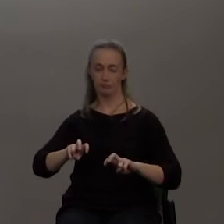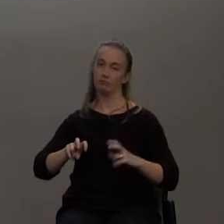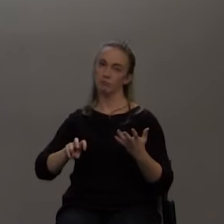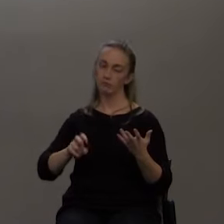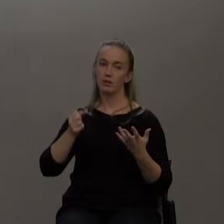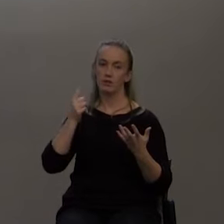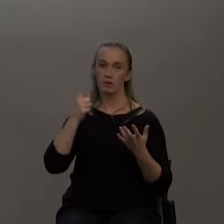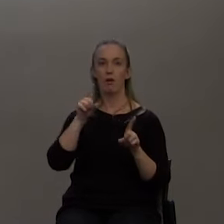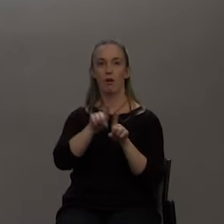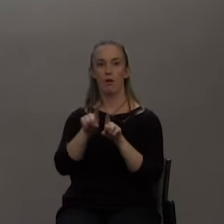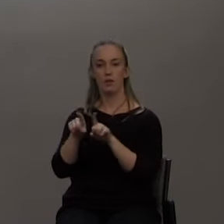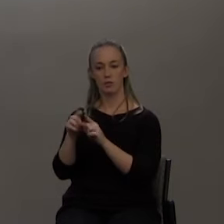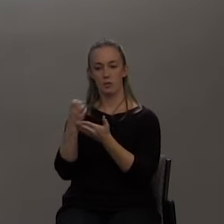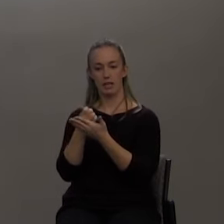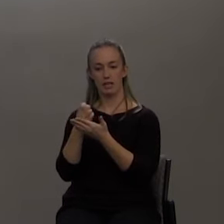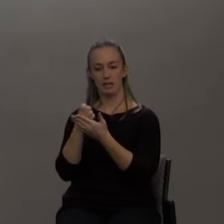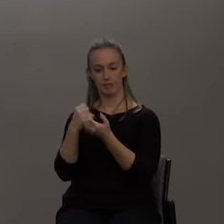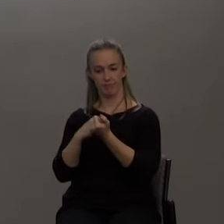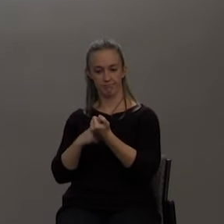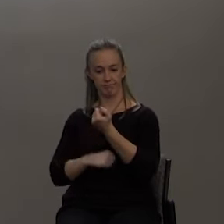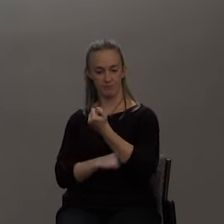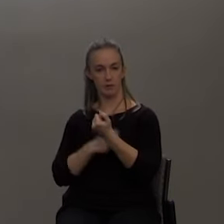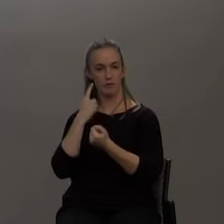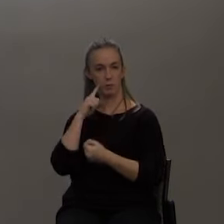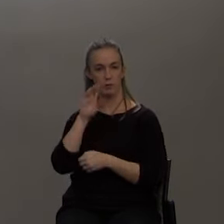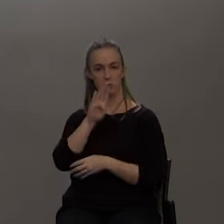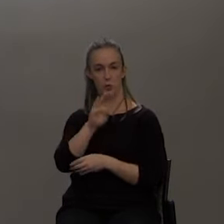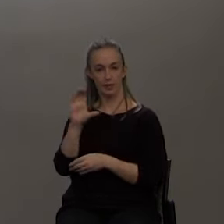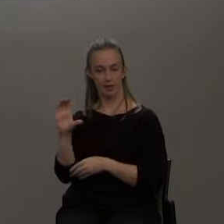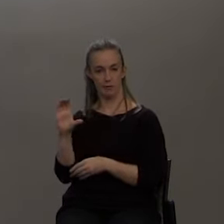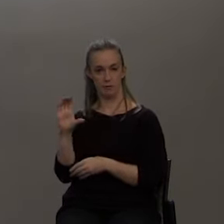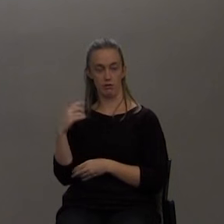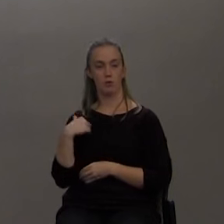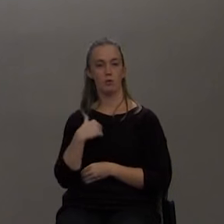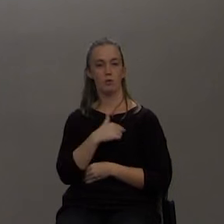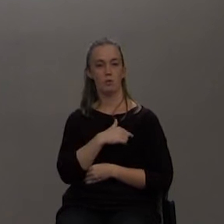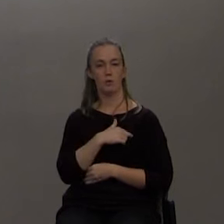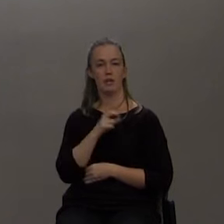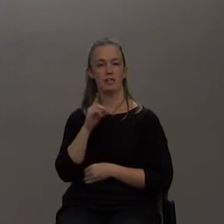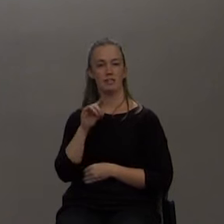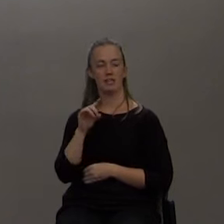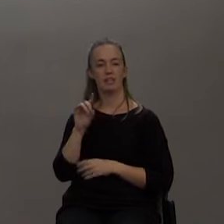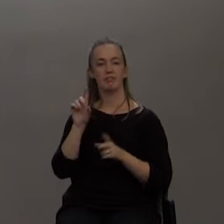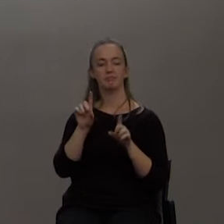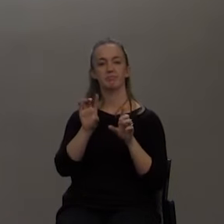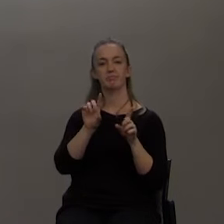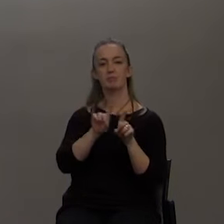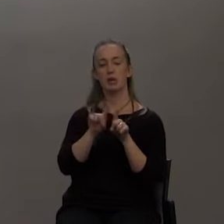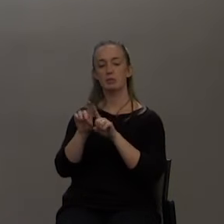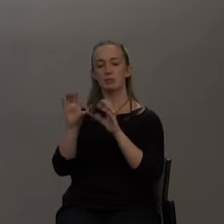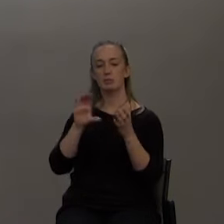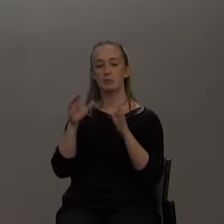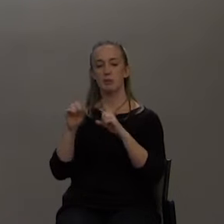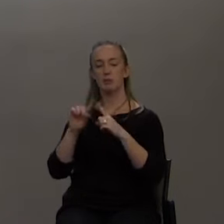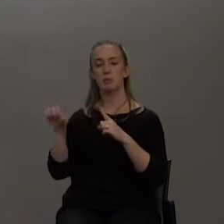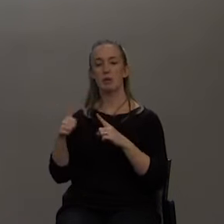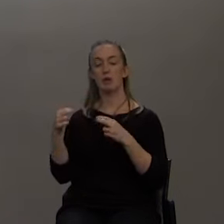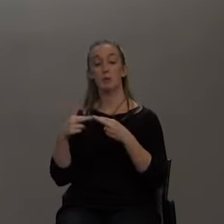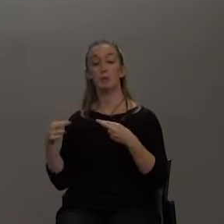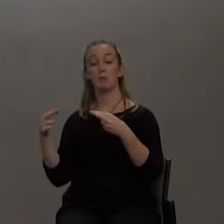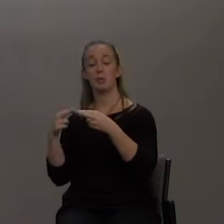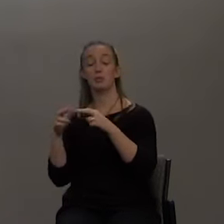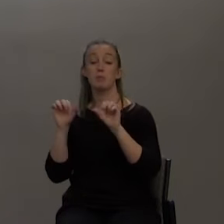lot of ways, the economic base piece for Boyle County, we looked at several other larger regional and potentially